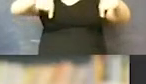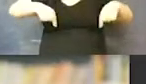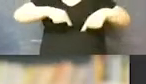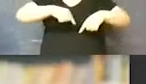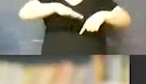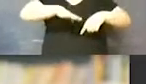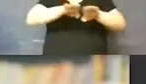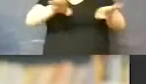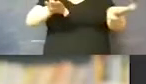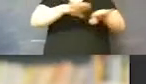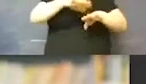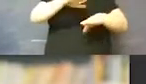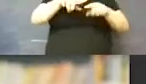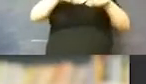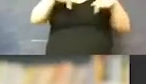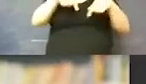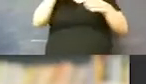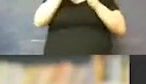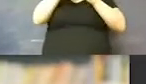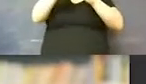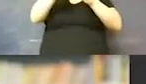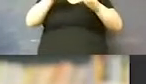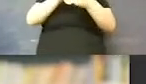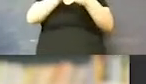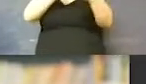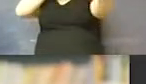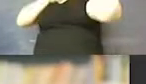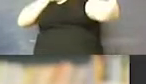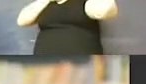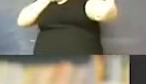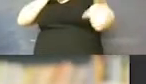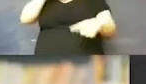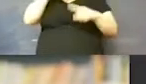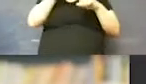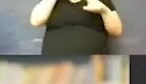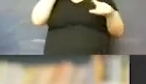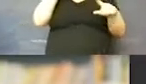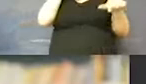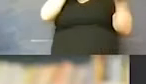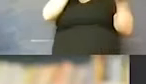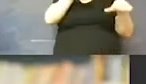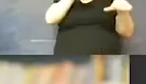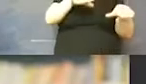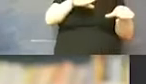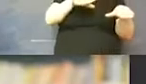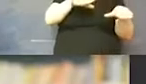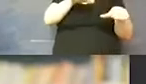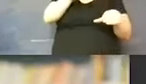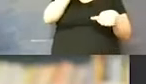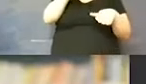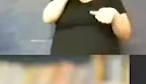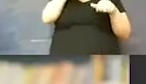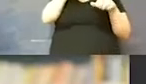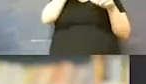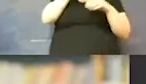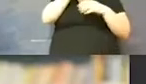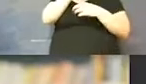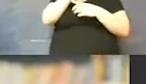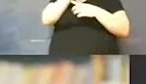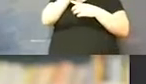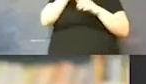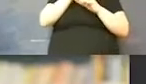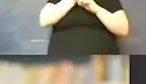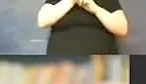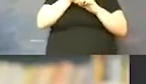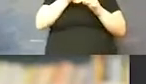Anytime a campus has a positive or probable case, this is really about notifications, and we